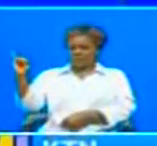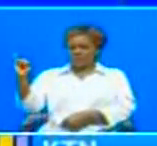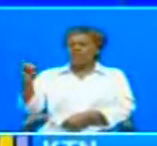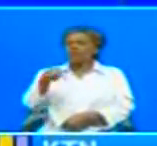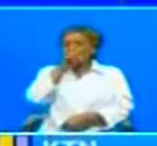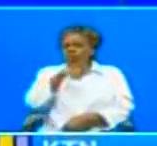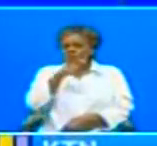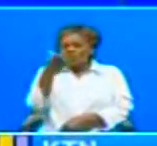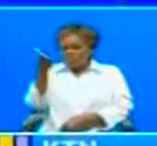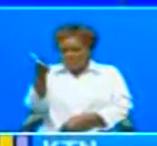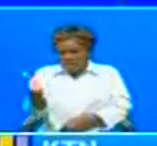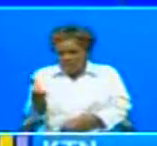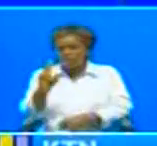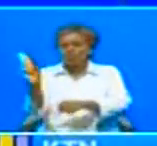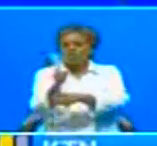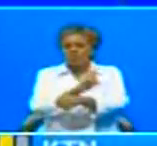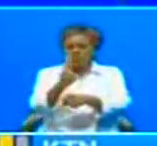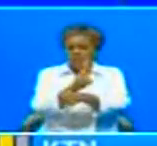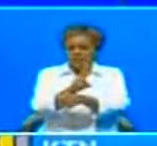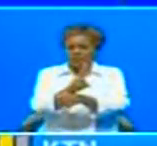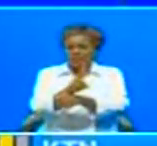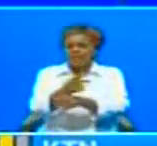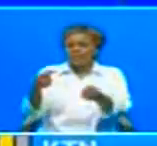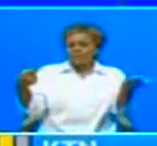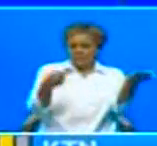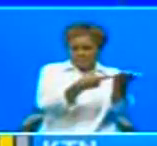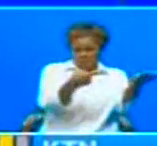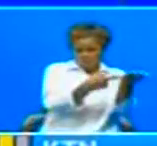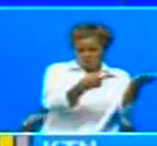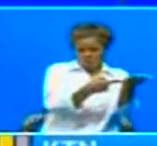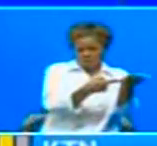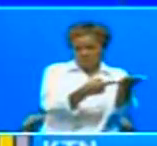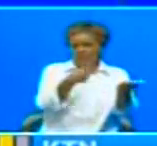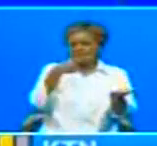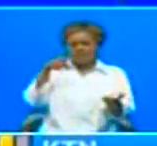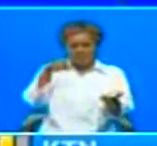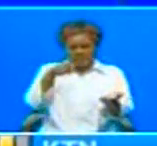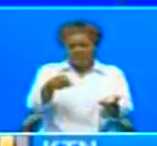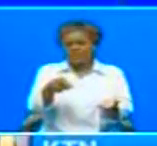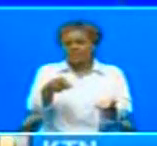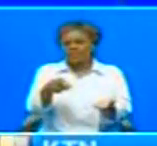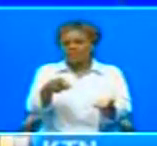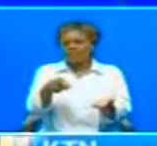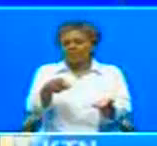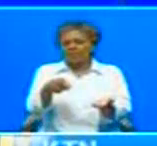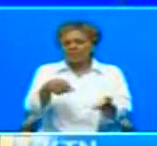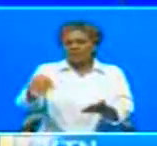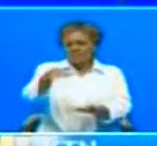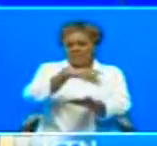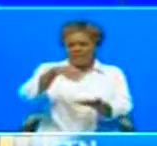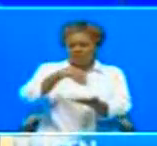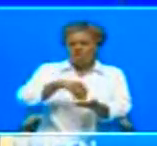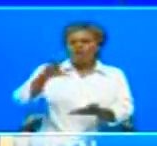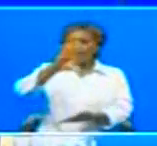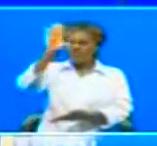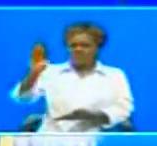breeding farm in Uasin Gishu County is now using this technology, and what is said to be the premier case in East and Central Africa.